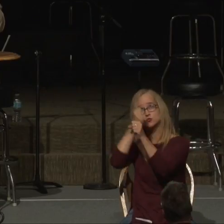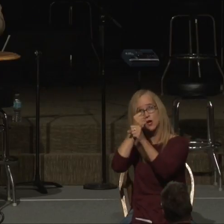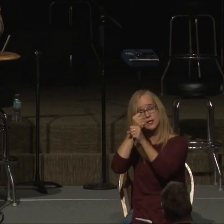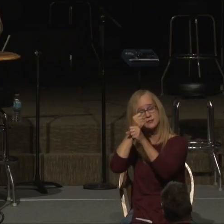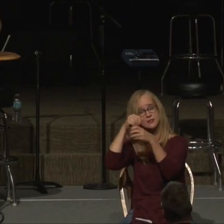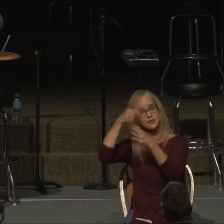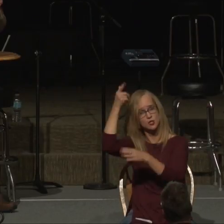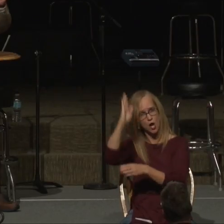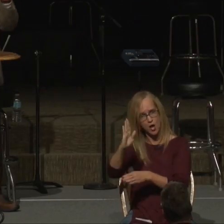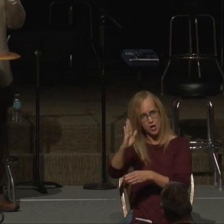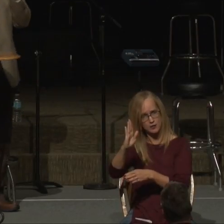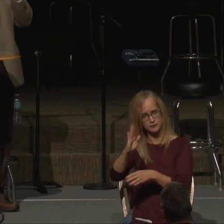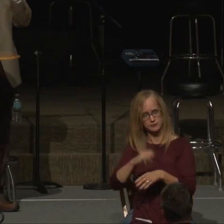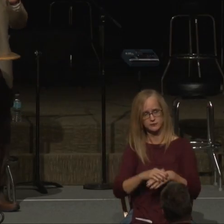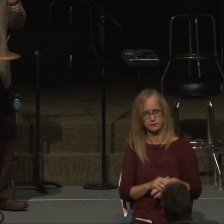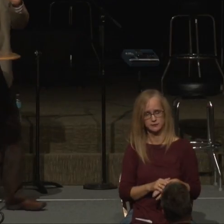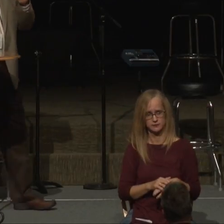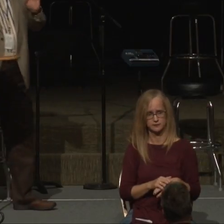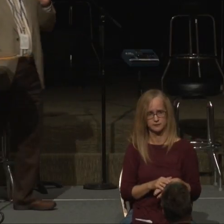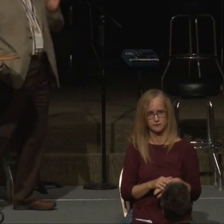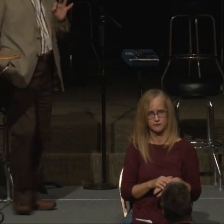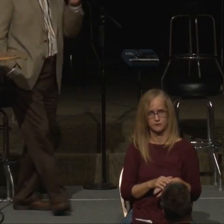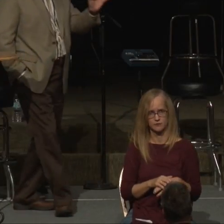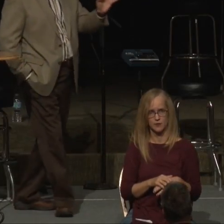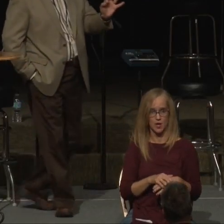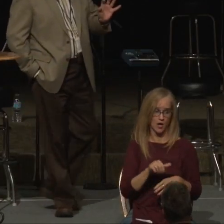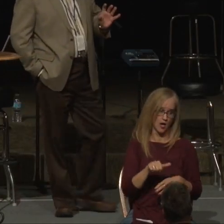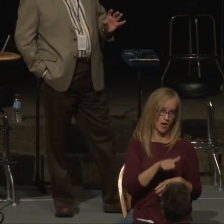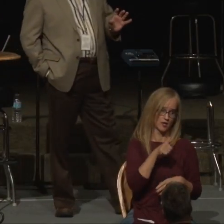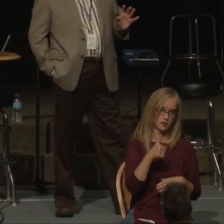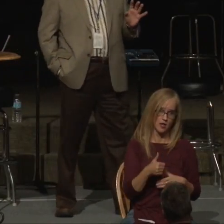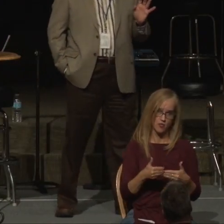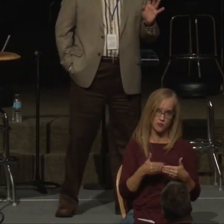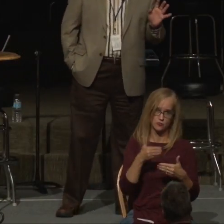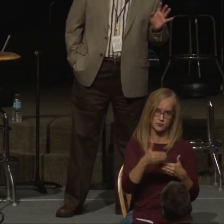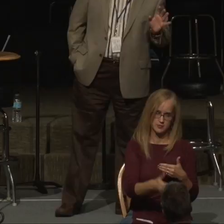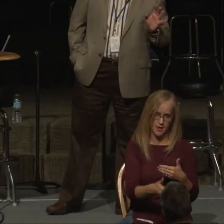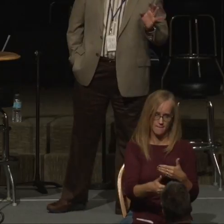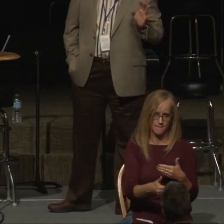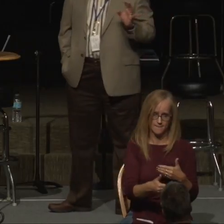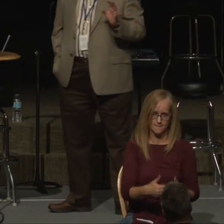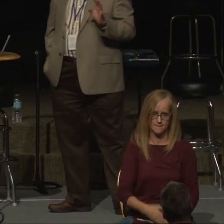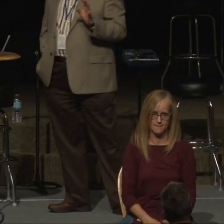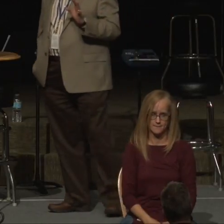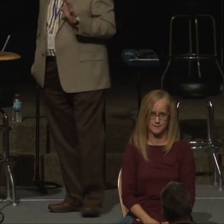in God. To take another step,